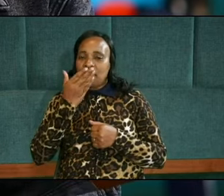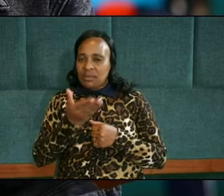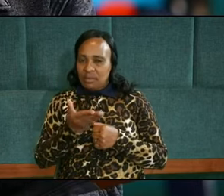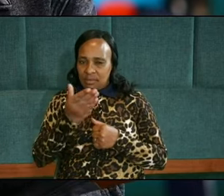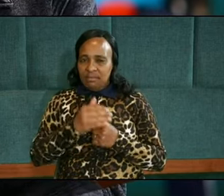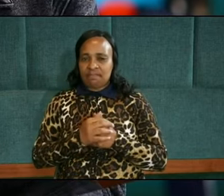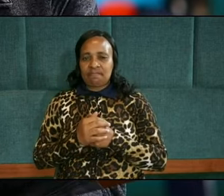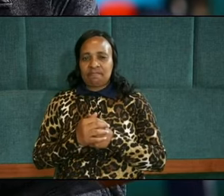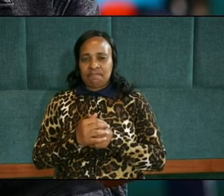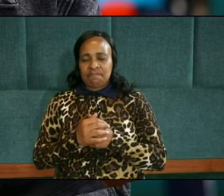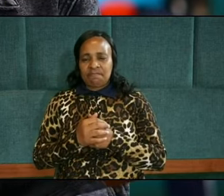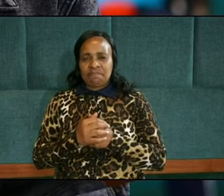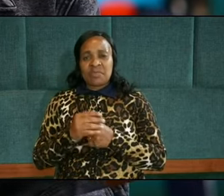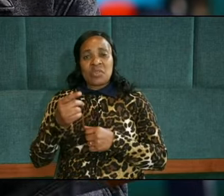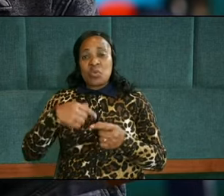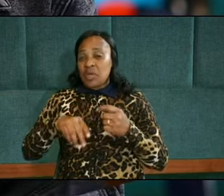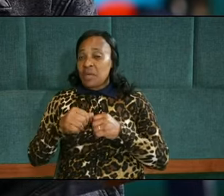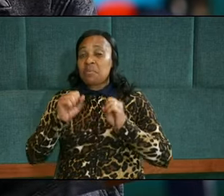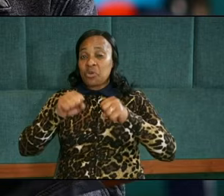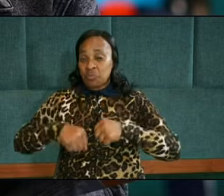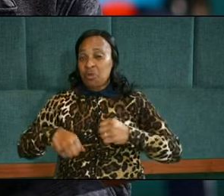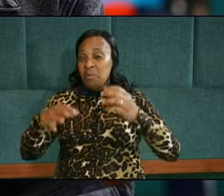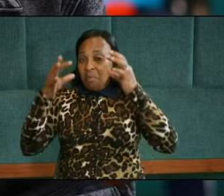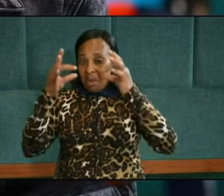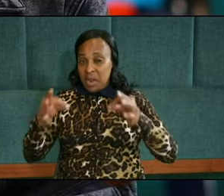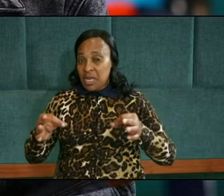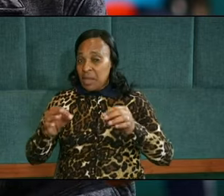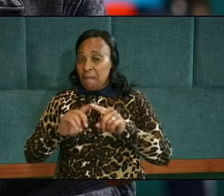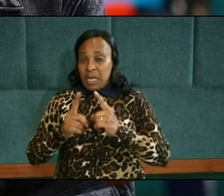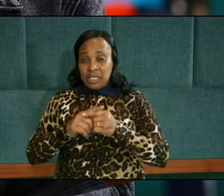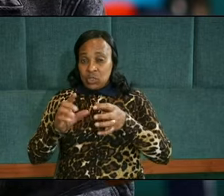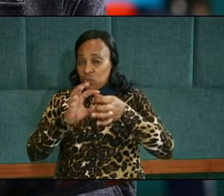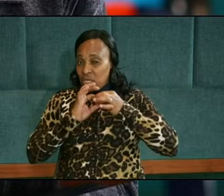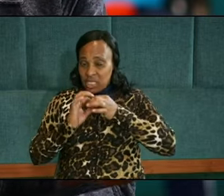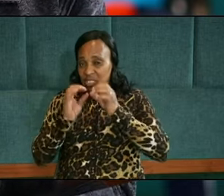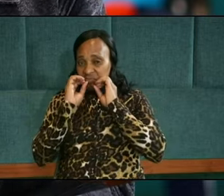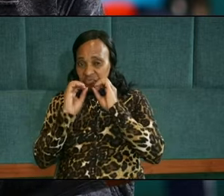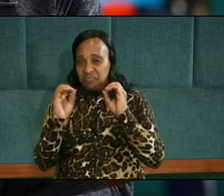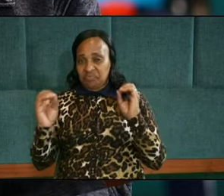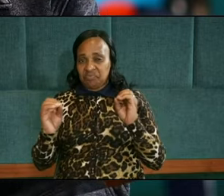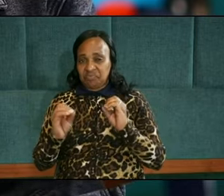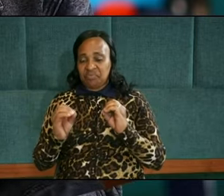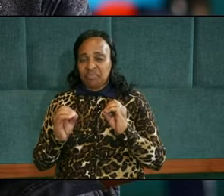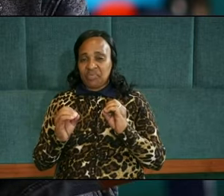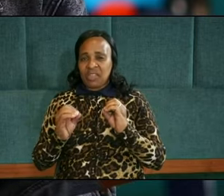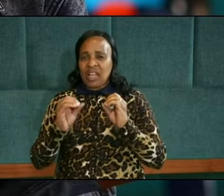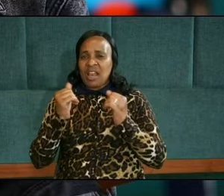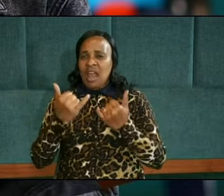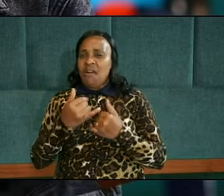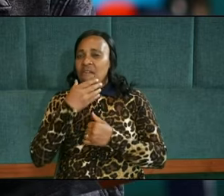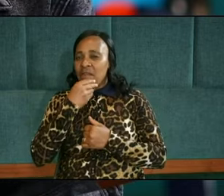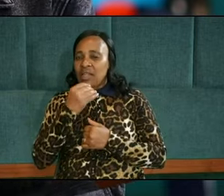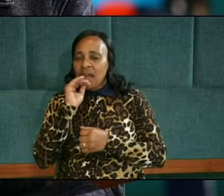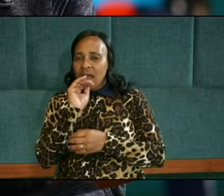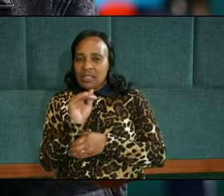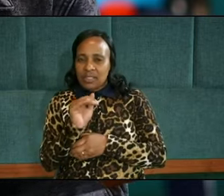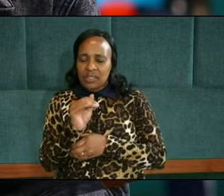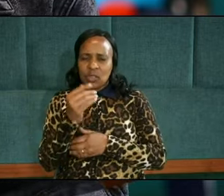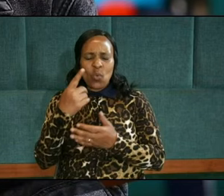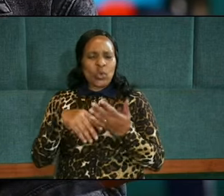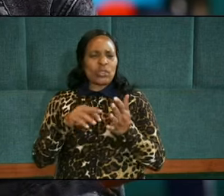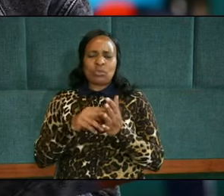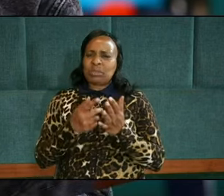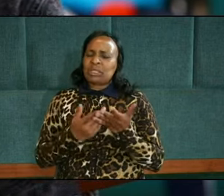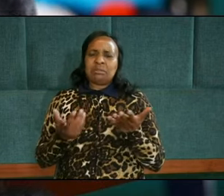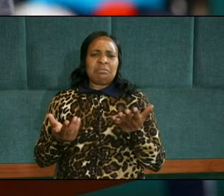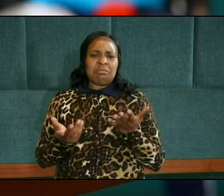replied, "We might be married, but we're not united." Puzzled, the father asked, "What do you mean by